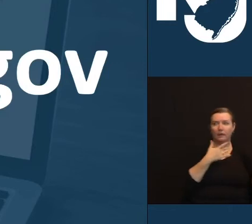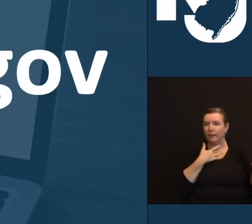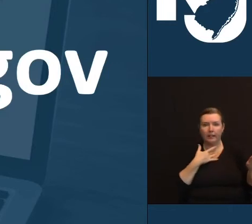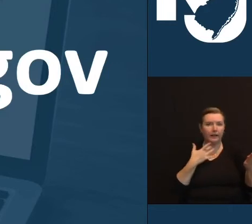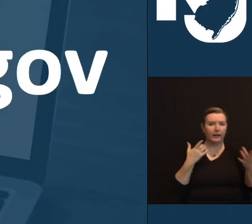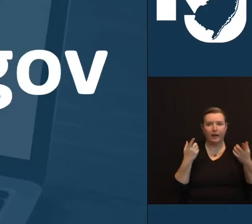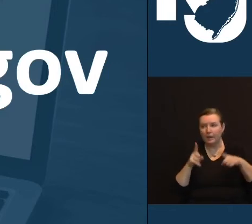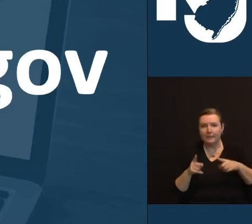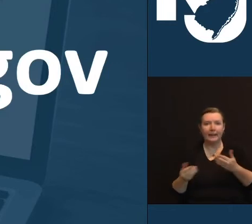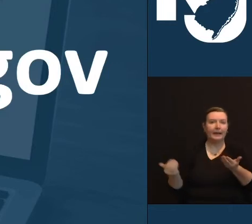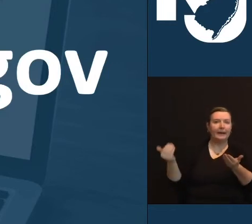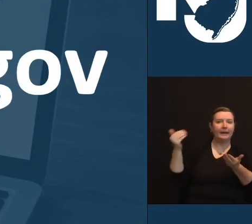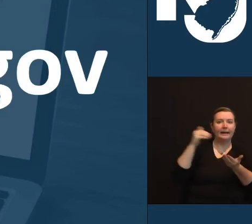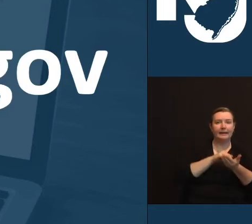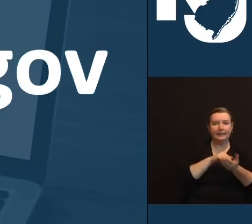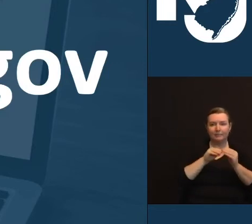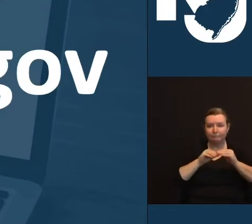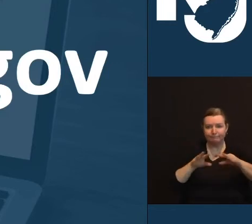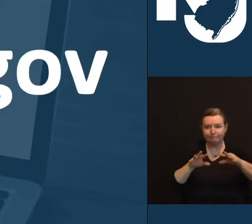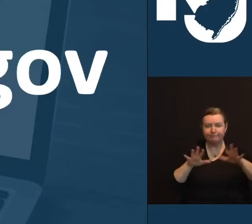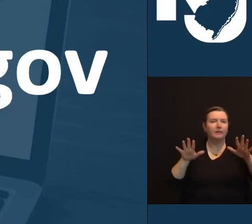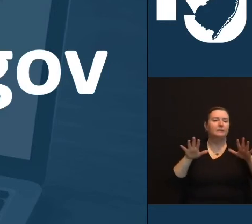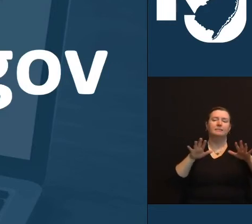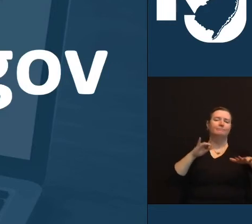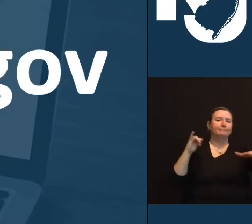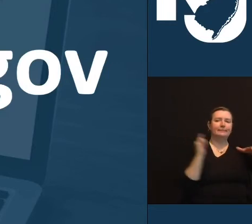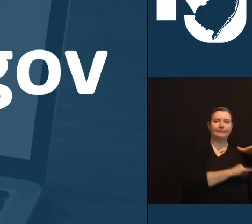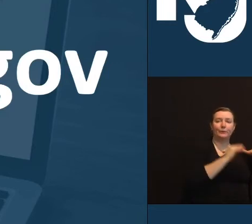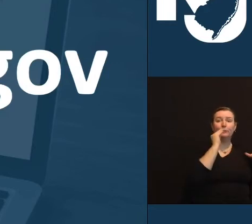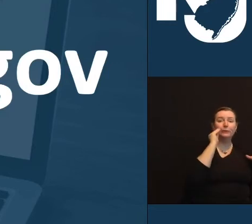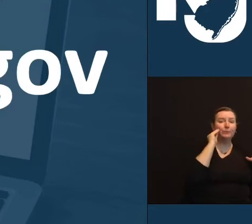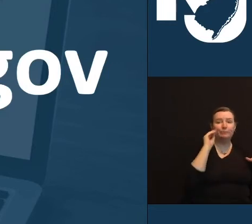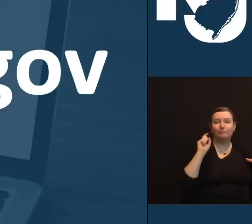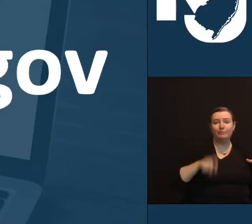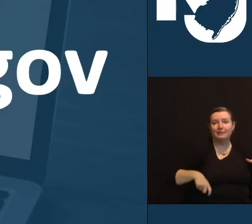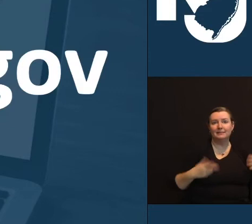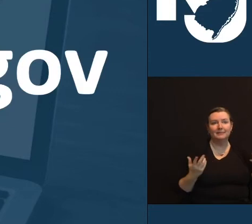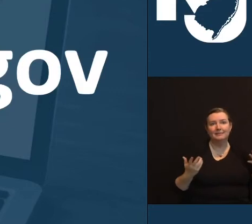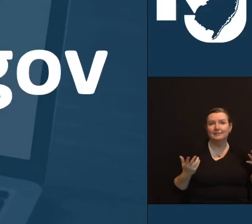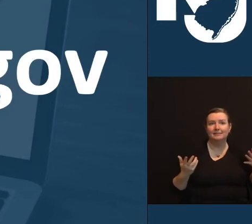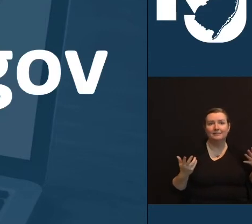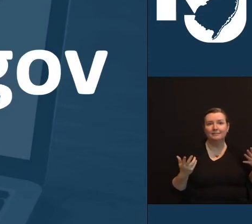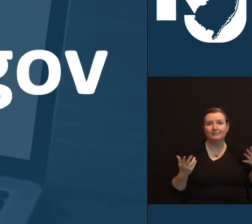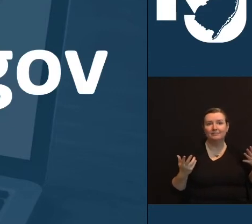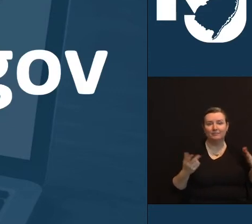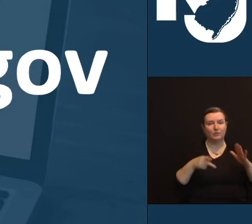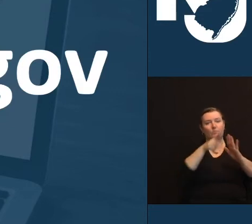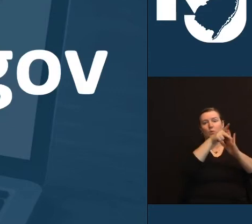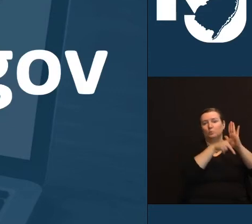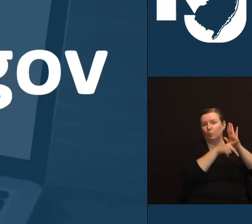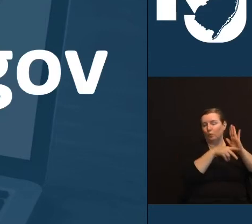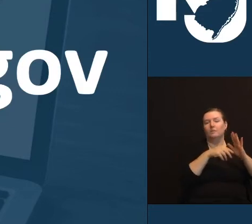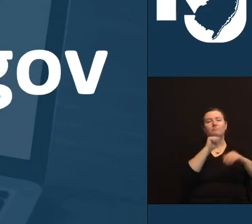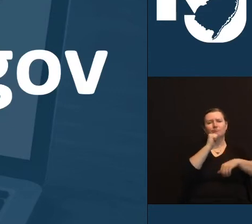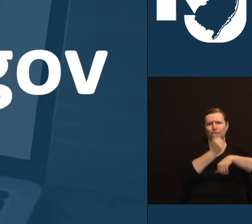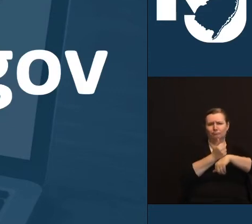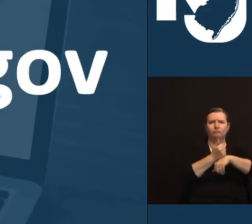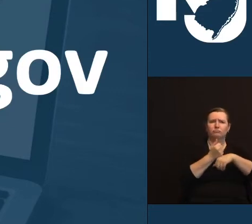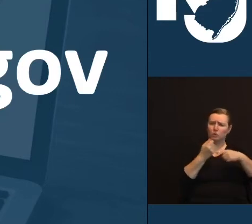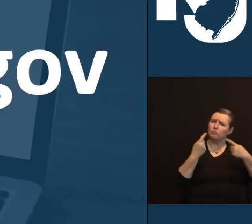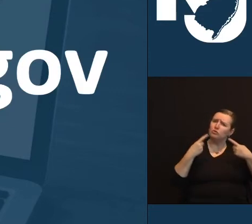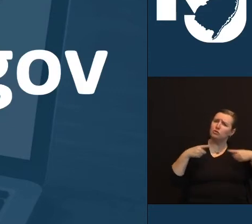school. Overall, we have confidence that the protocols that are in place to protect against in-school transmissions are working as